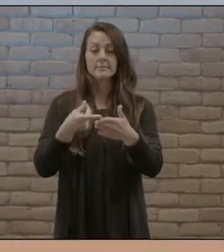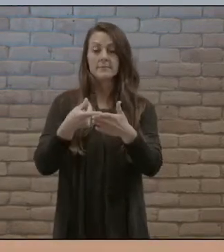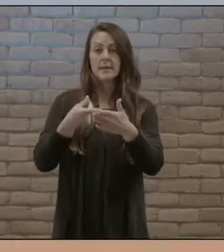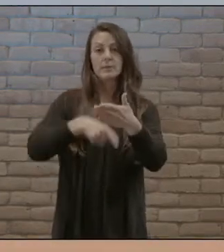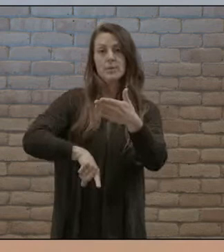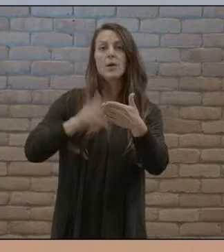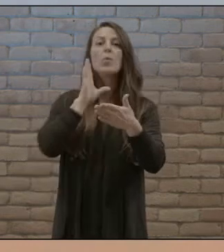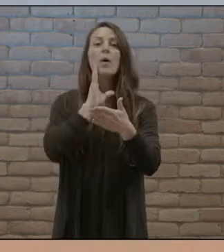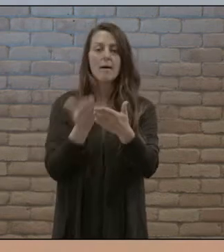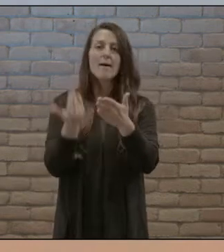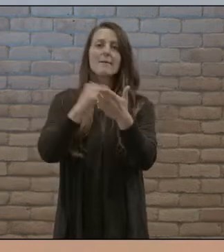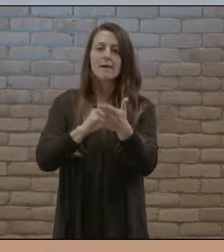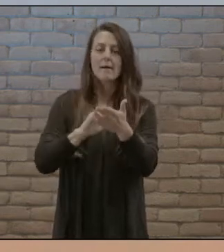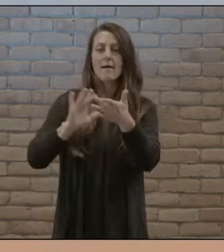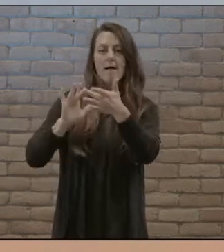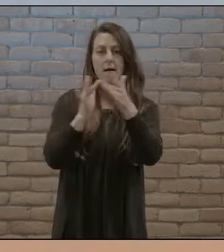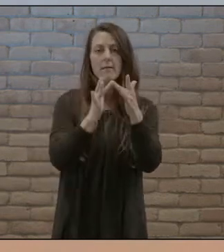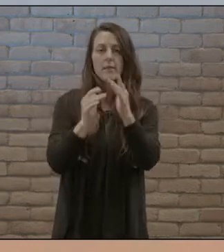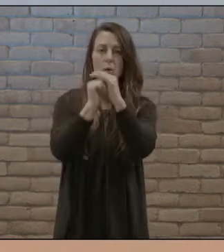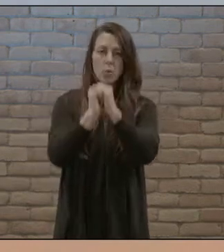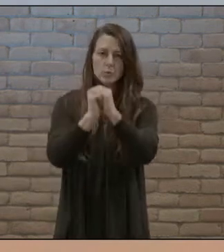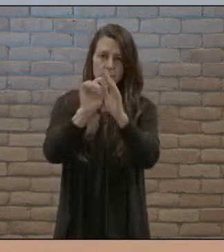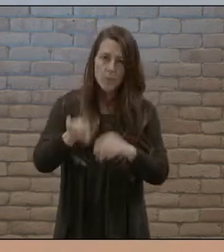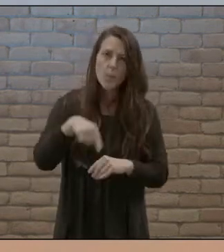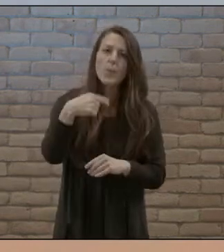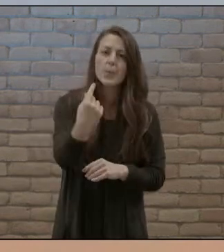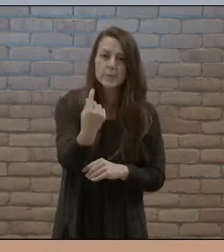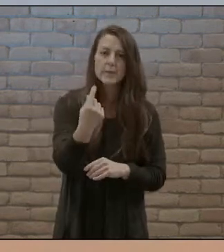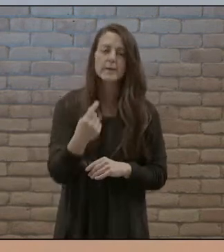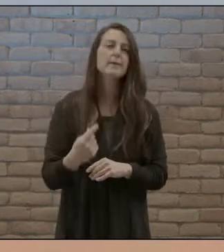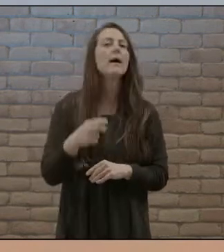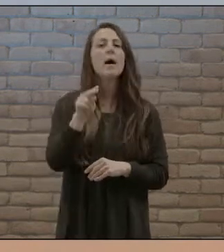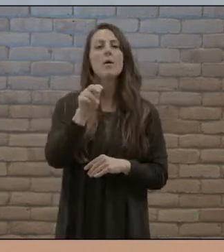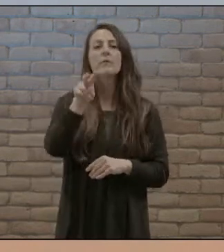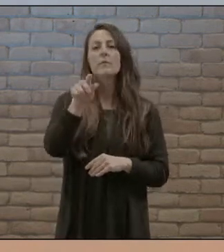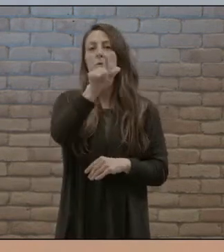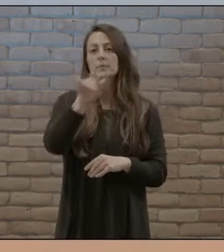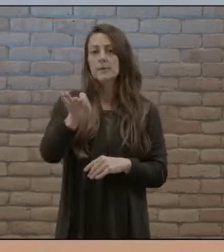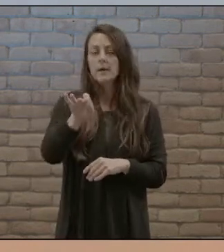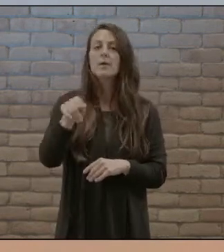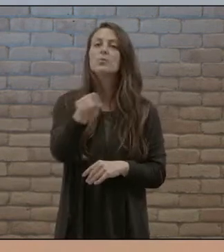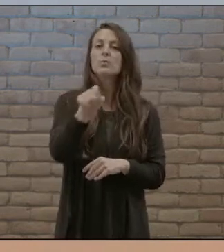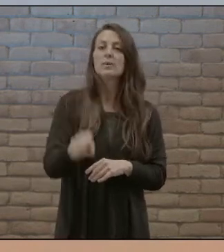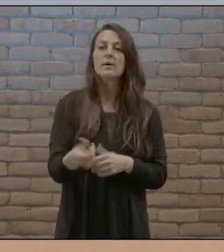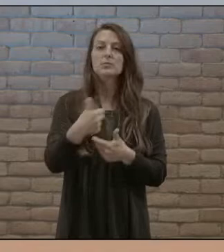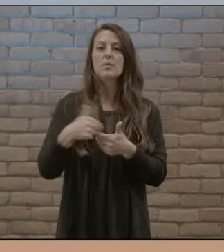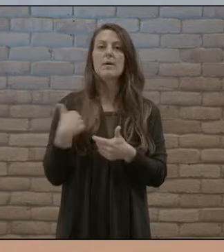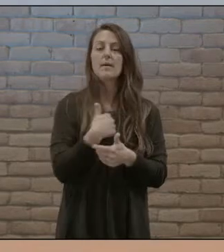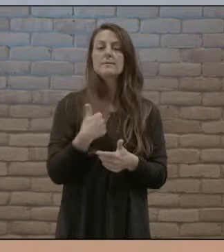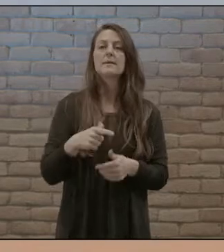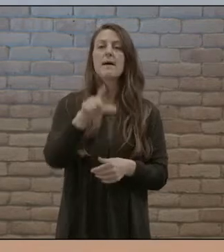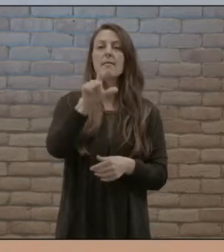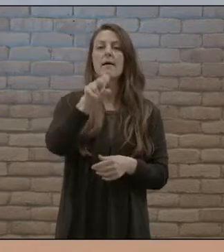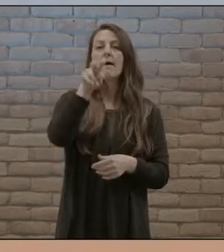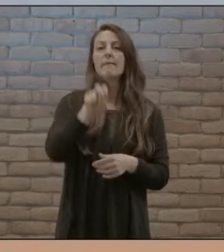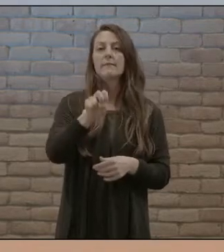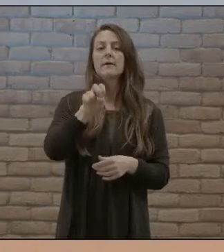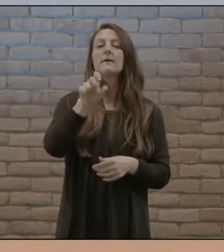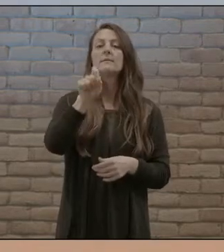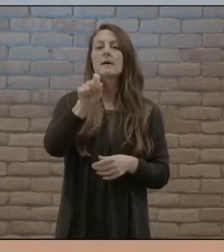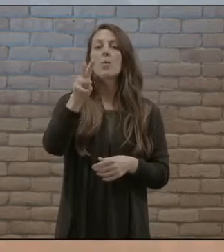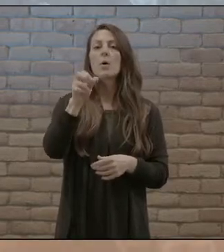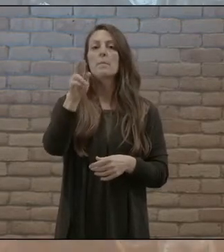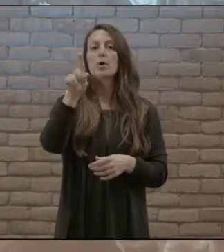another online worship experience, online only on the 29th, so you can join us at live.woodburylutheran